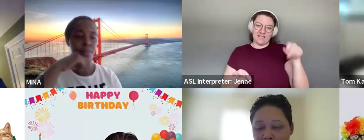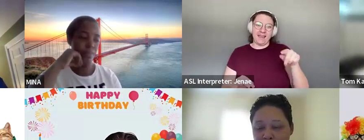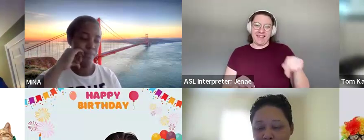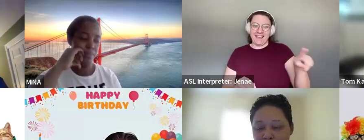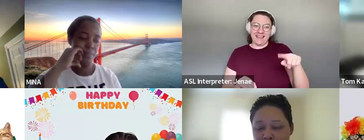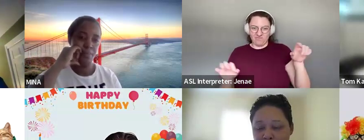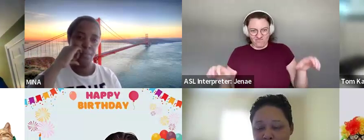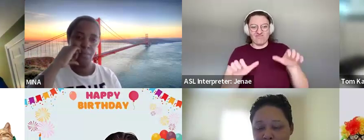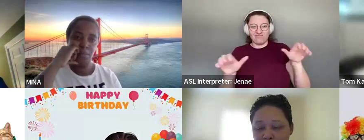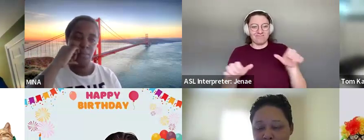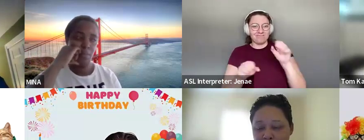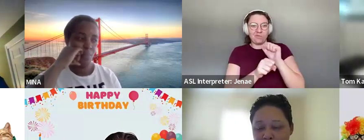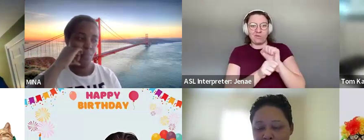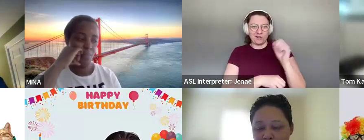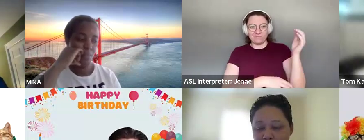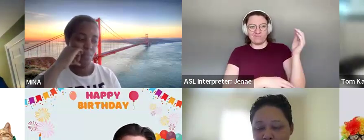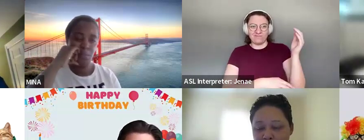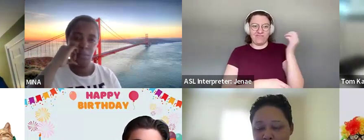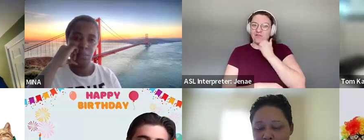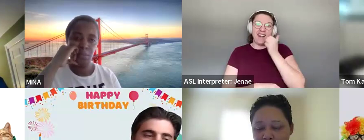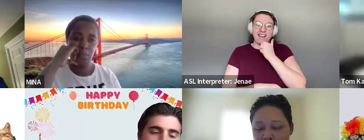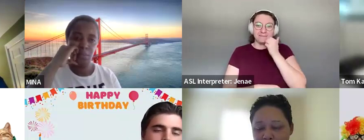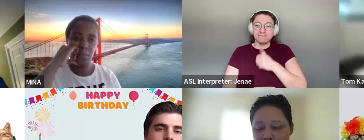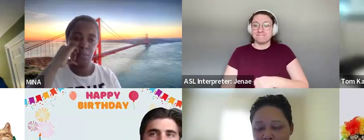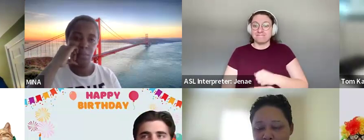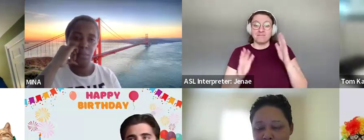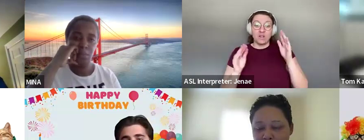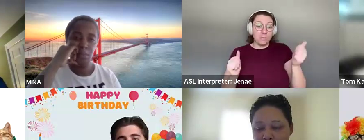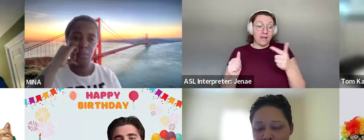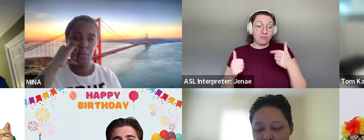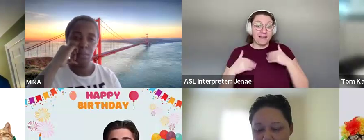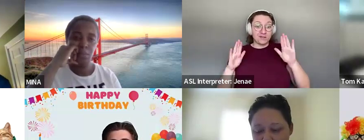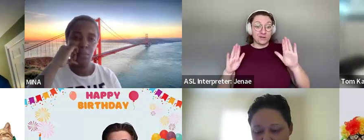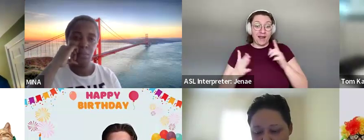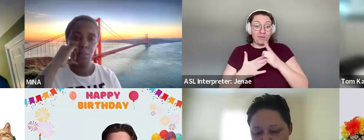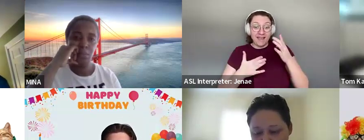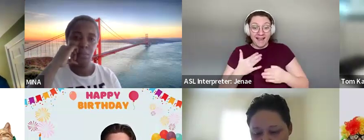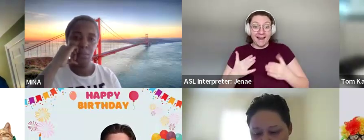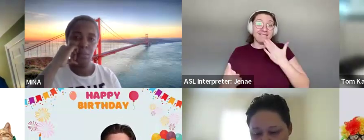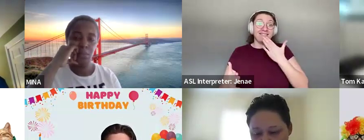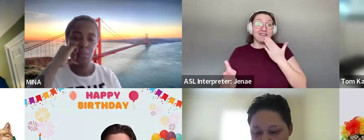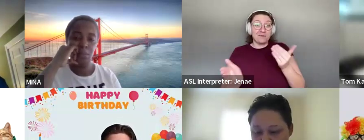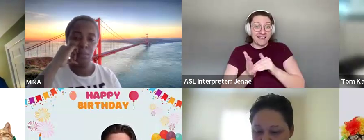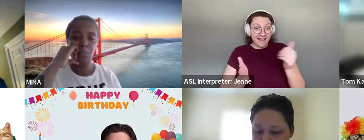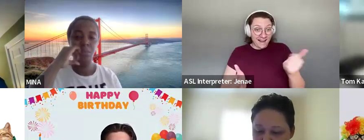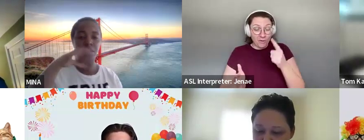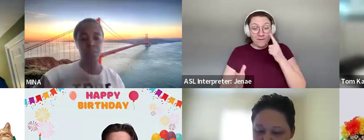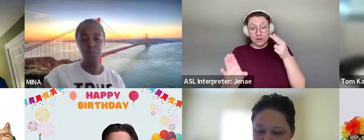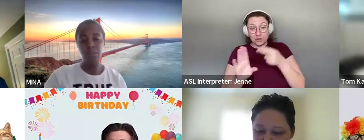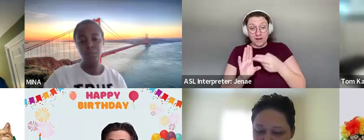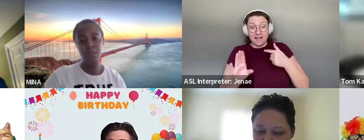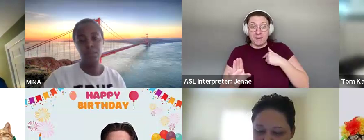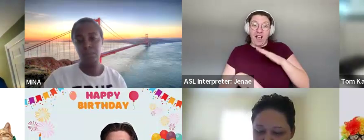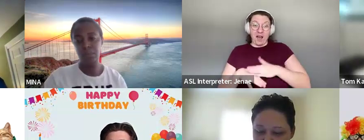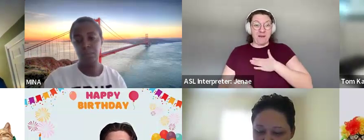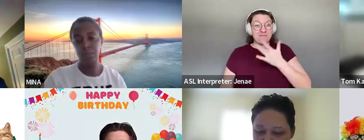in there doing the work day in and day out. So I hope everyone has a great weekend. Thank you again, everyone, for joining me on my